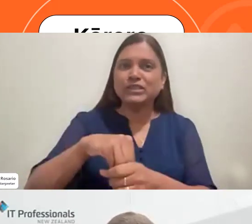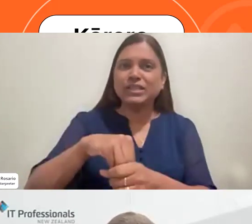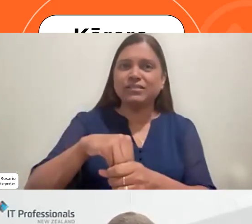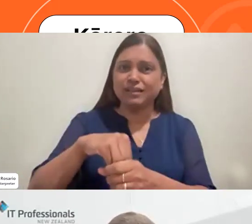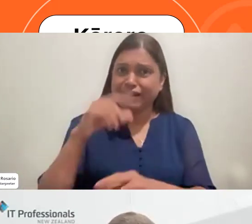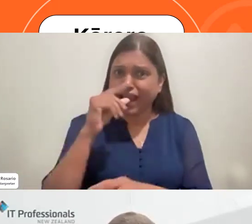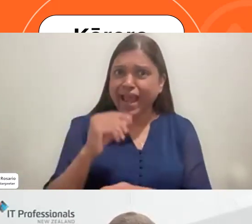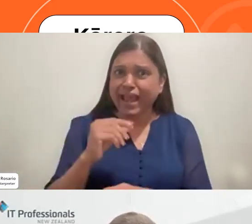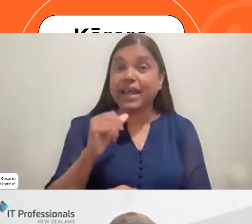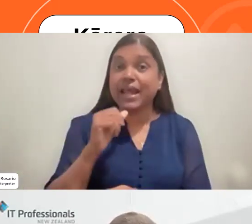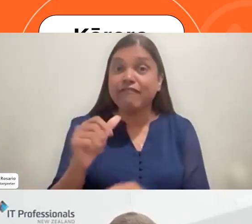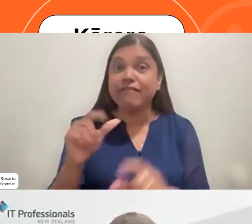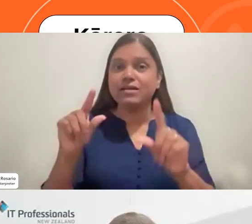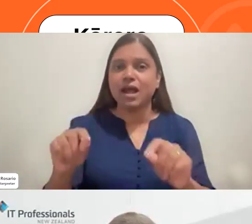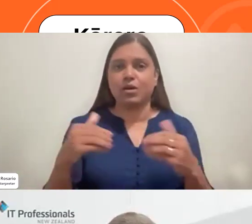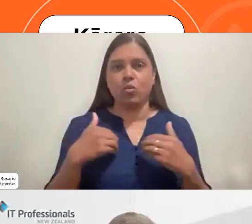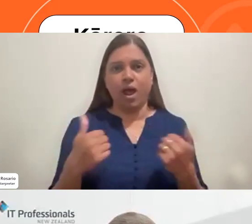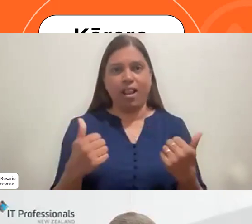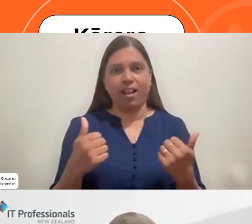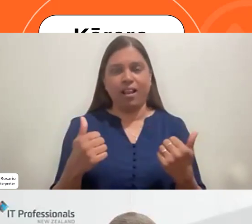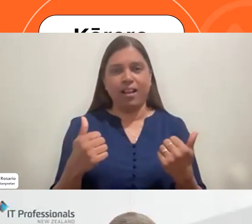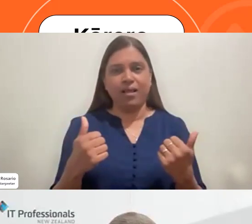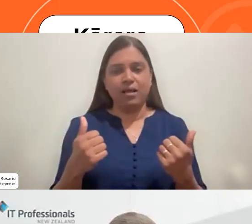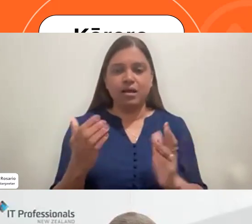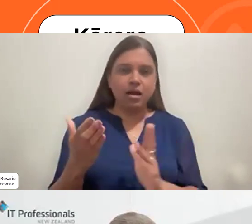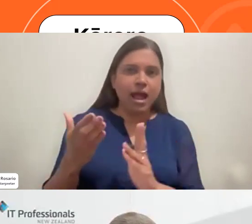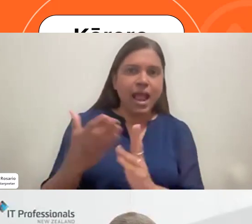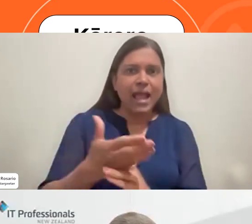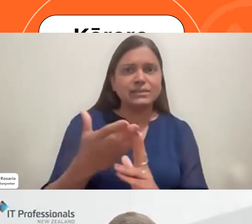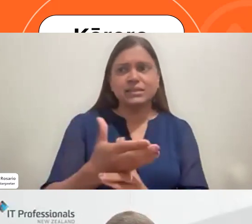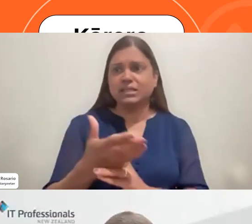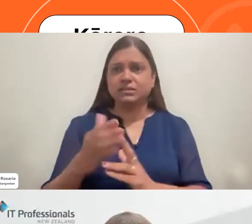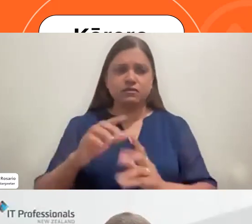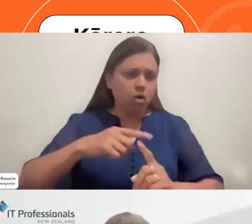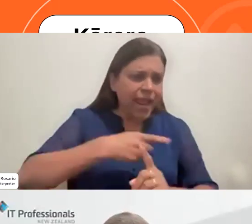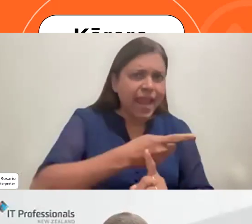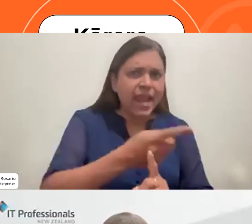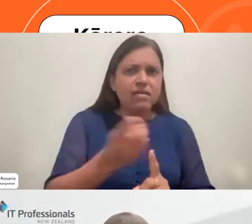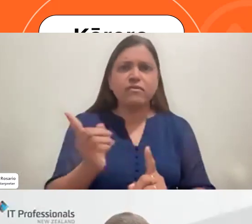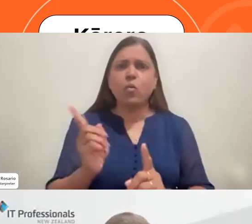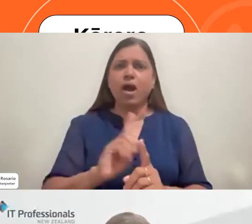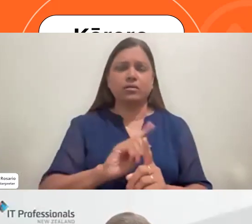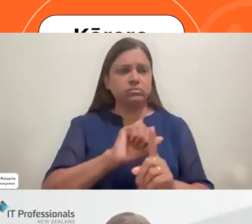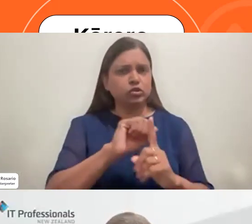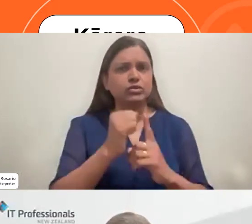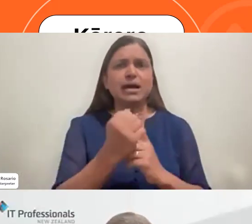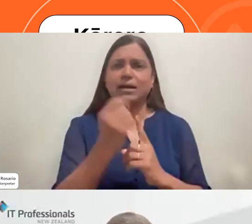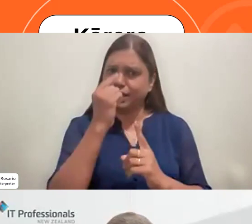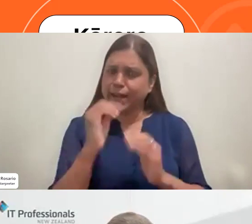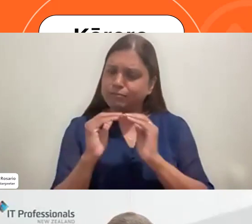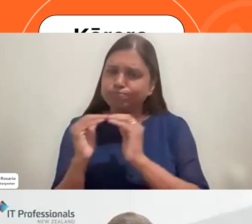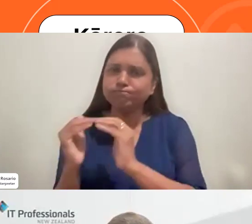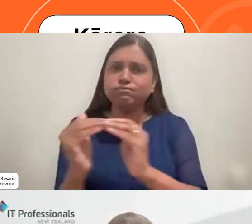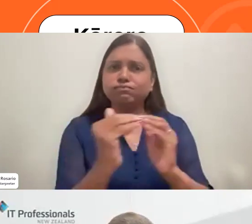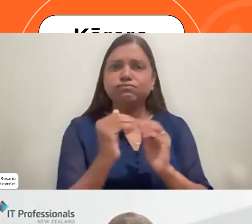provide access to information and services on an equitable basis across society.